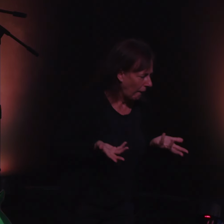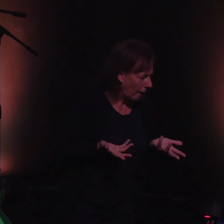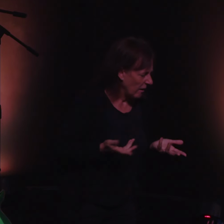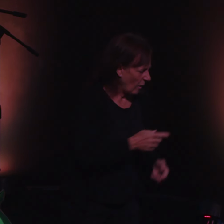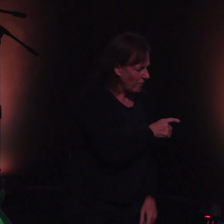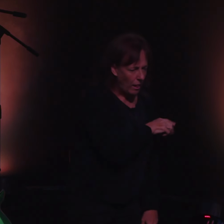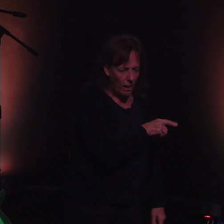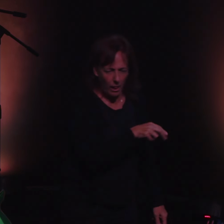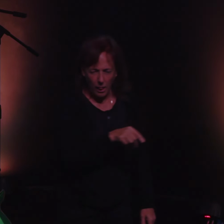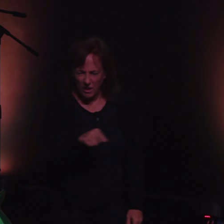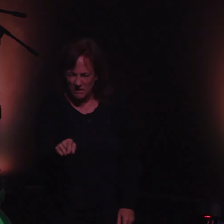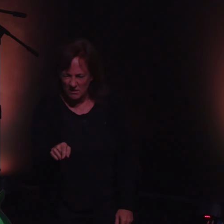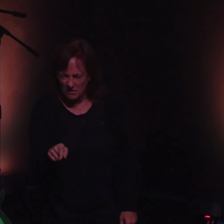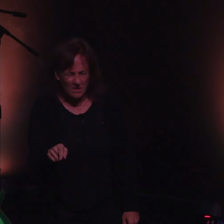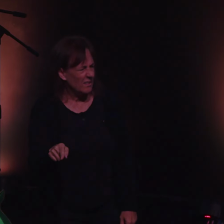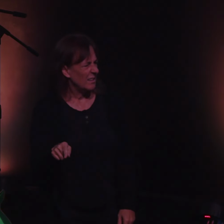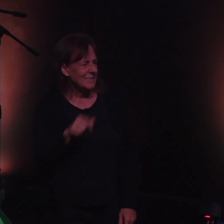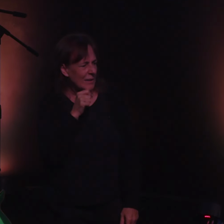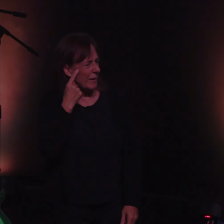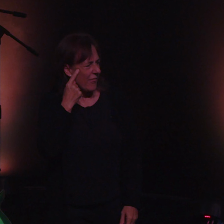to find that there wasn't the there that you thought it would be?